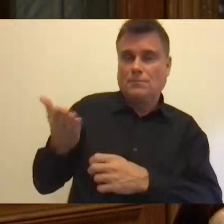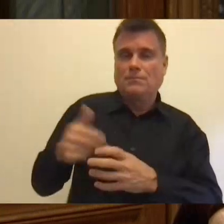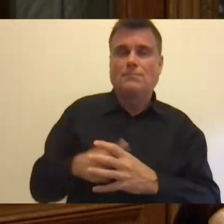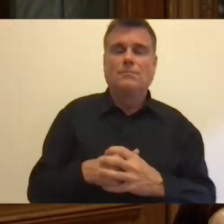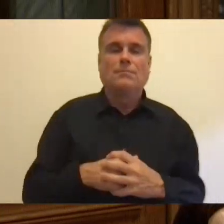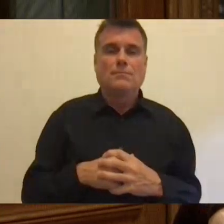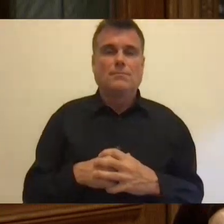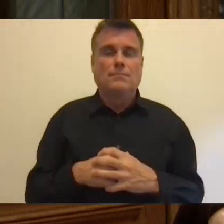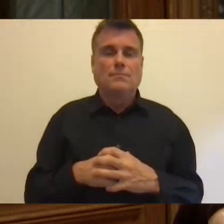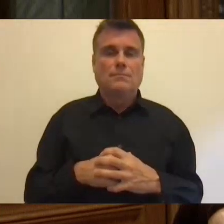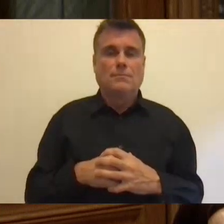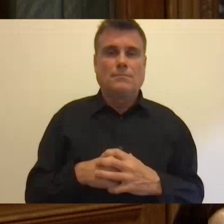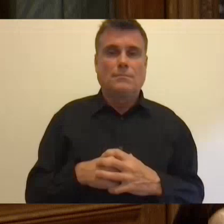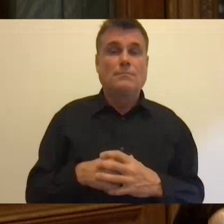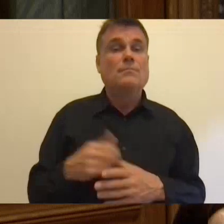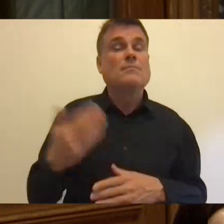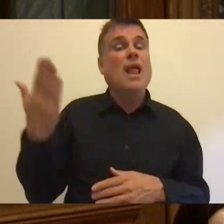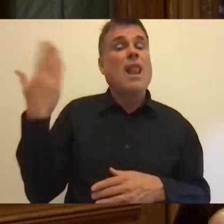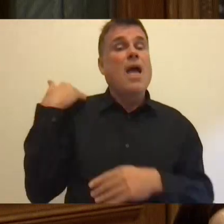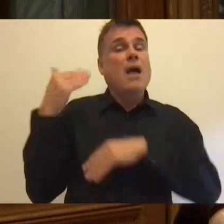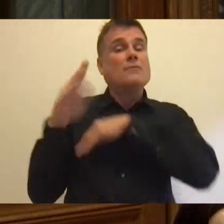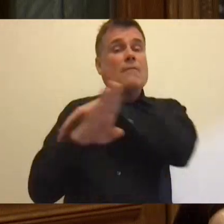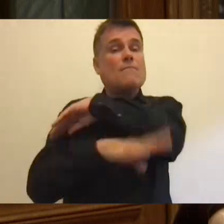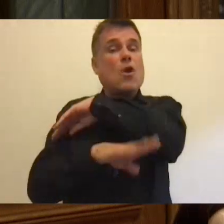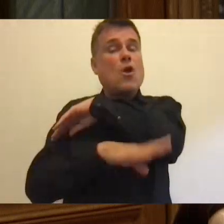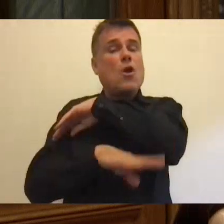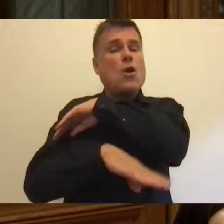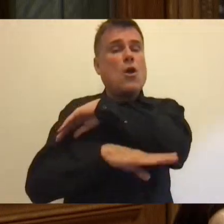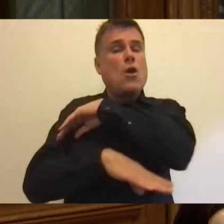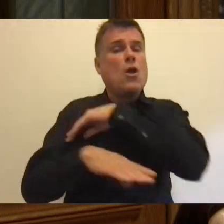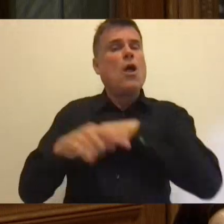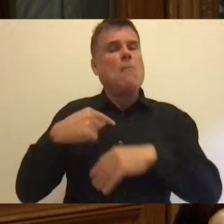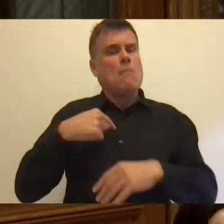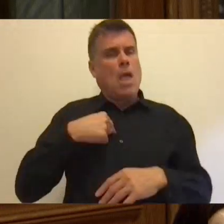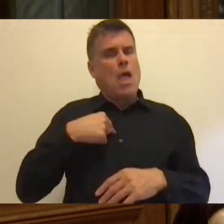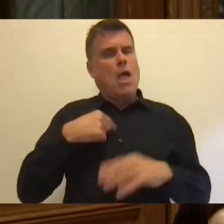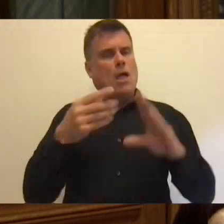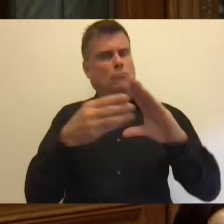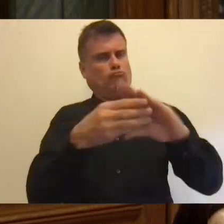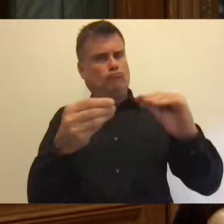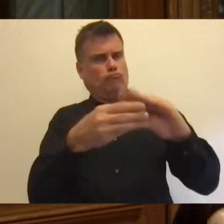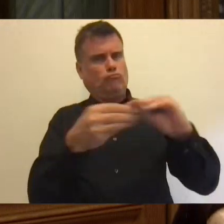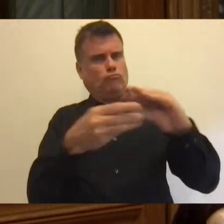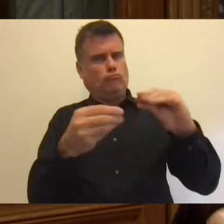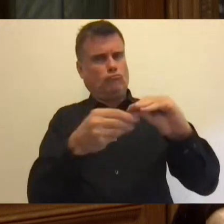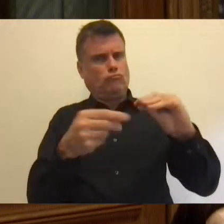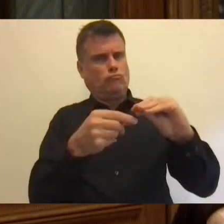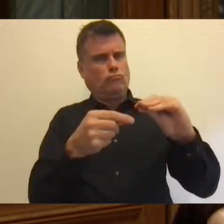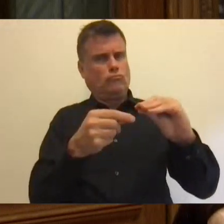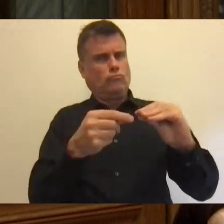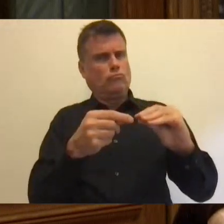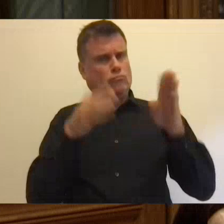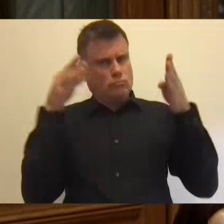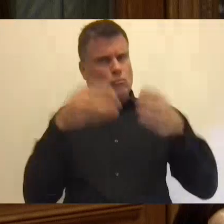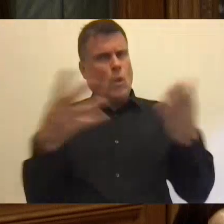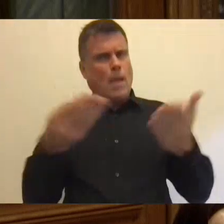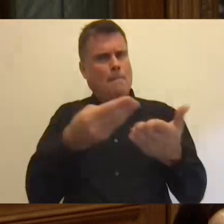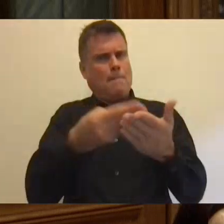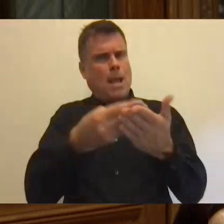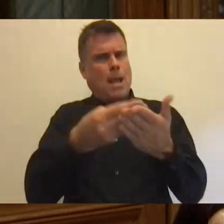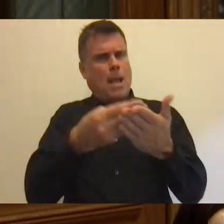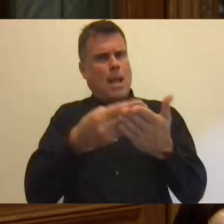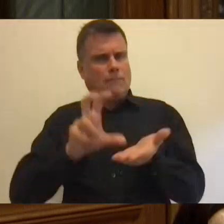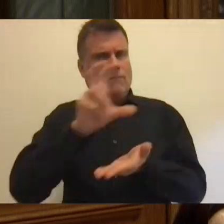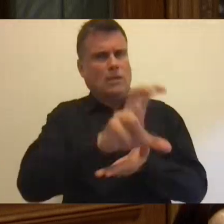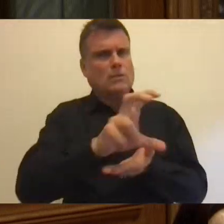of Public Safety and Solicitor General has invested in the RCMP's controversial community industry response group, the CURG, and the implementation